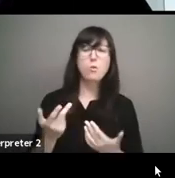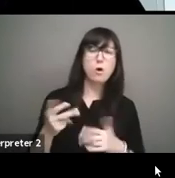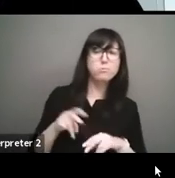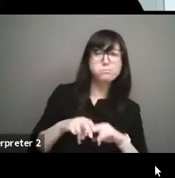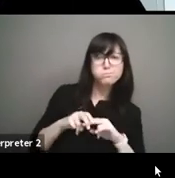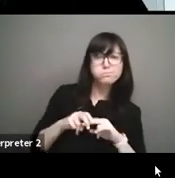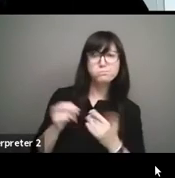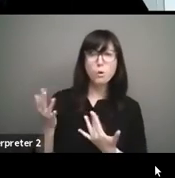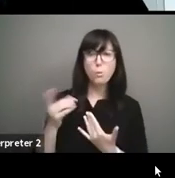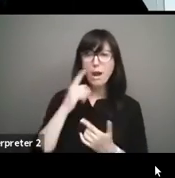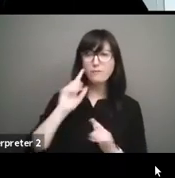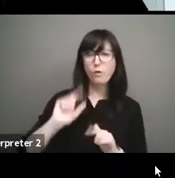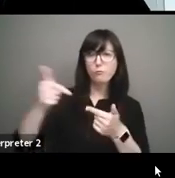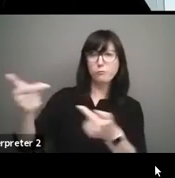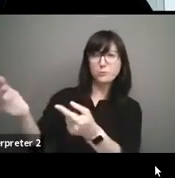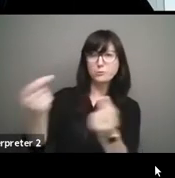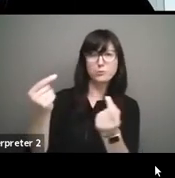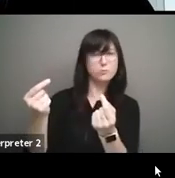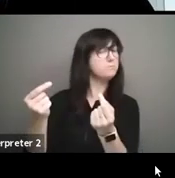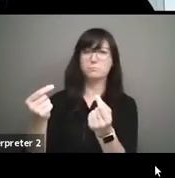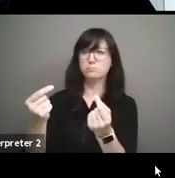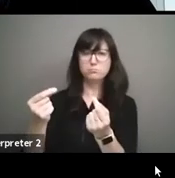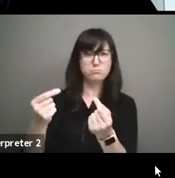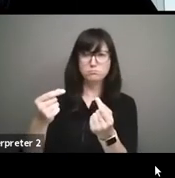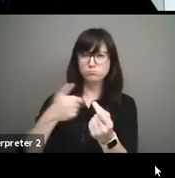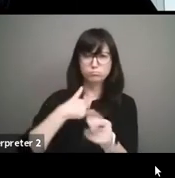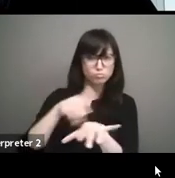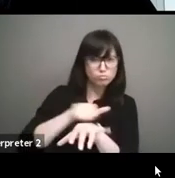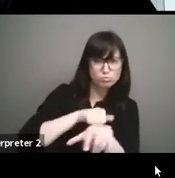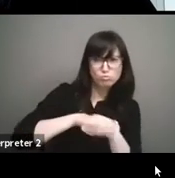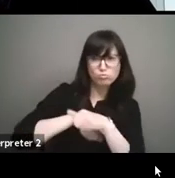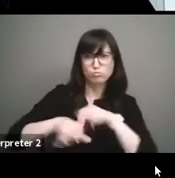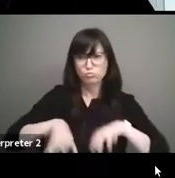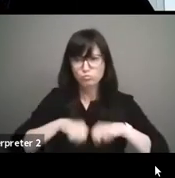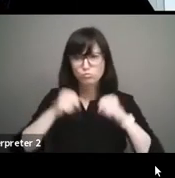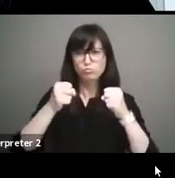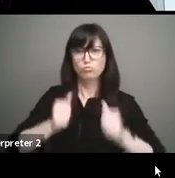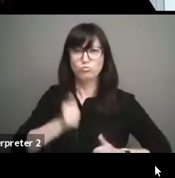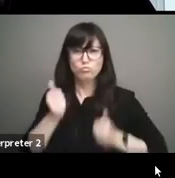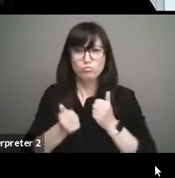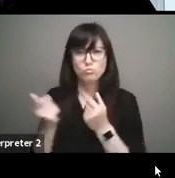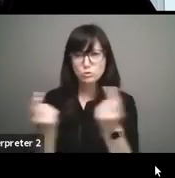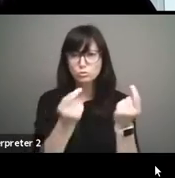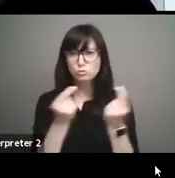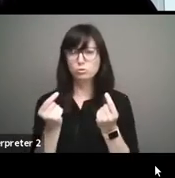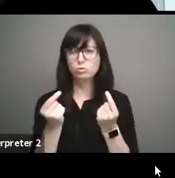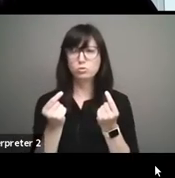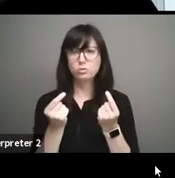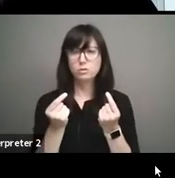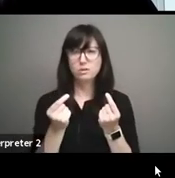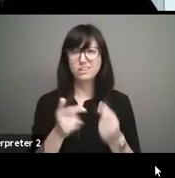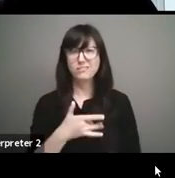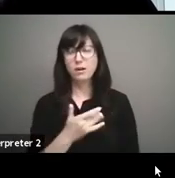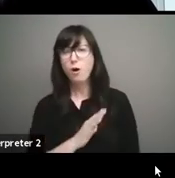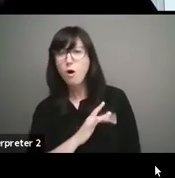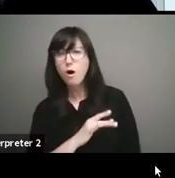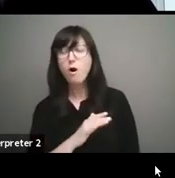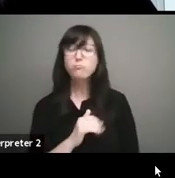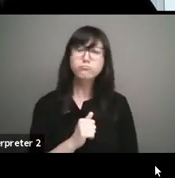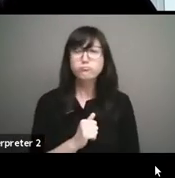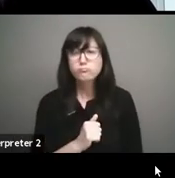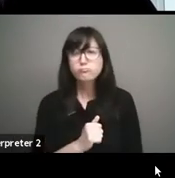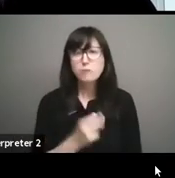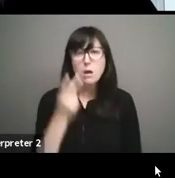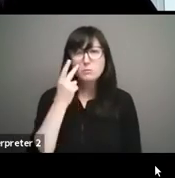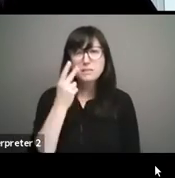initiative and we need to work towards it. It's not a trend, it's something that affects people every single day